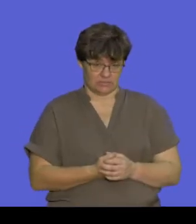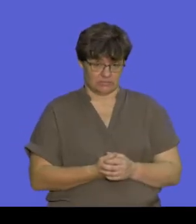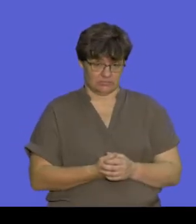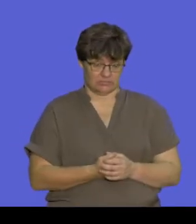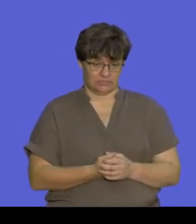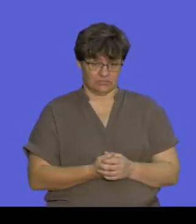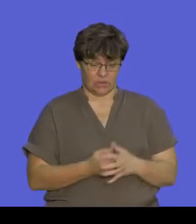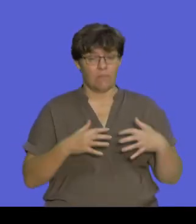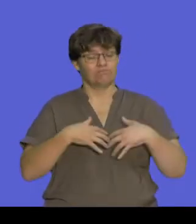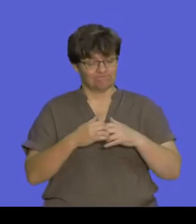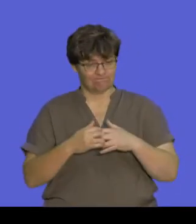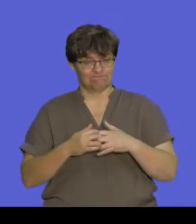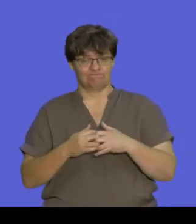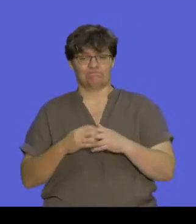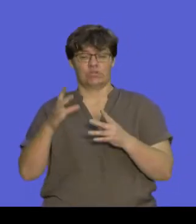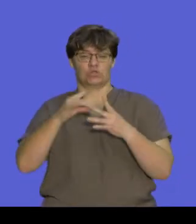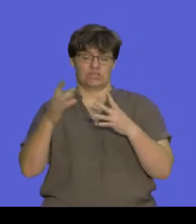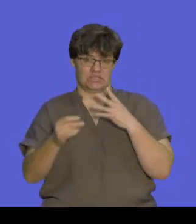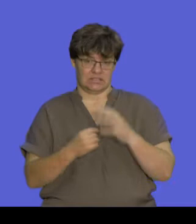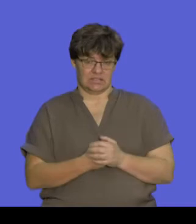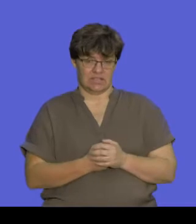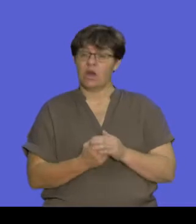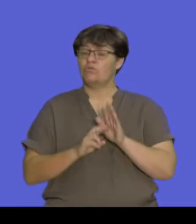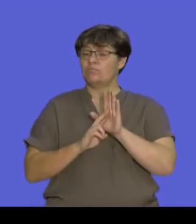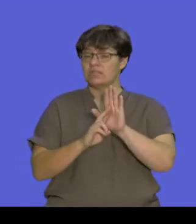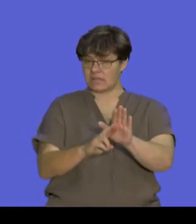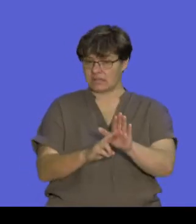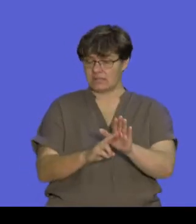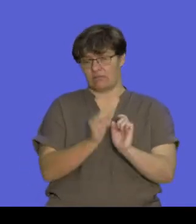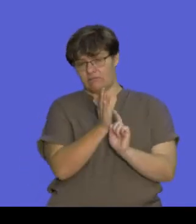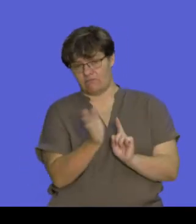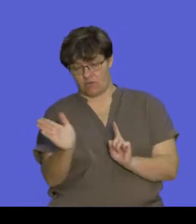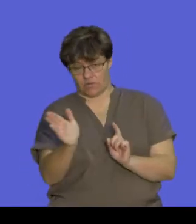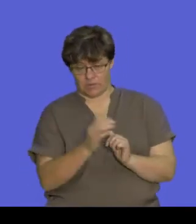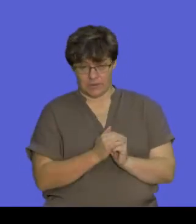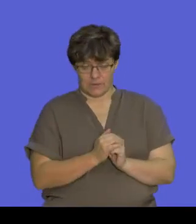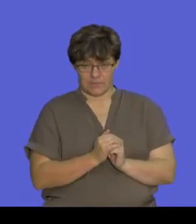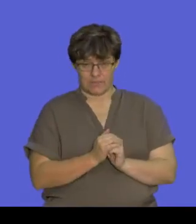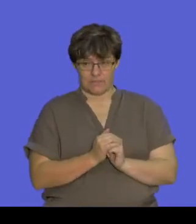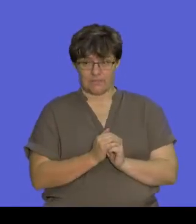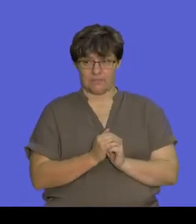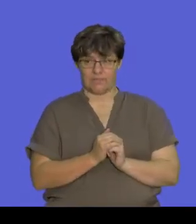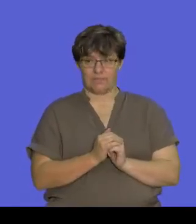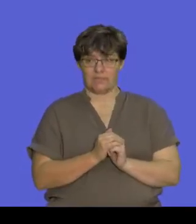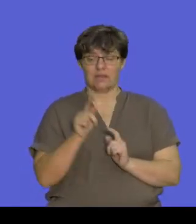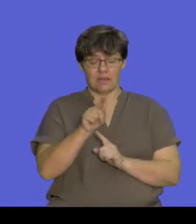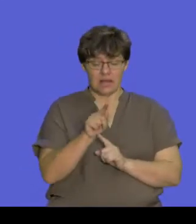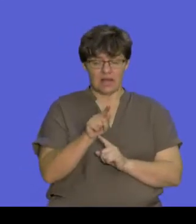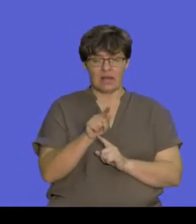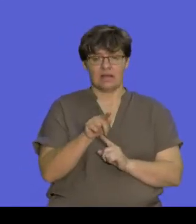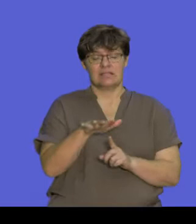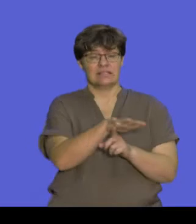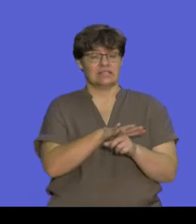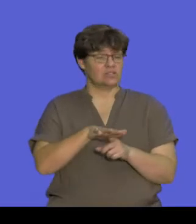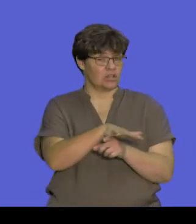of choices, and we've represented that by a fork in the tree. So in this situation, this outcome